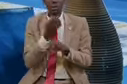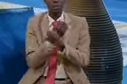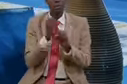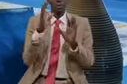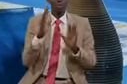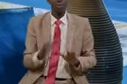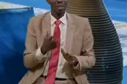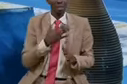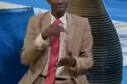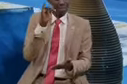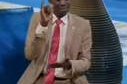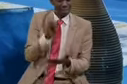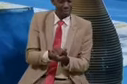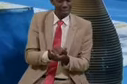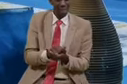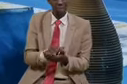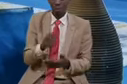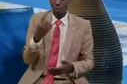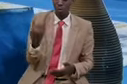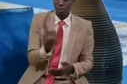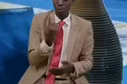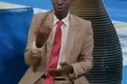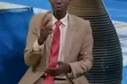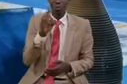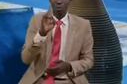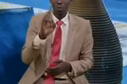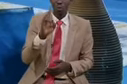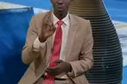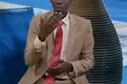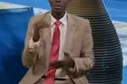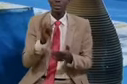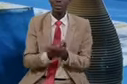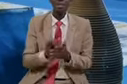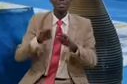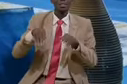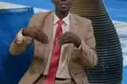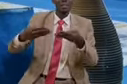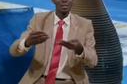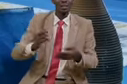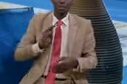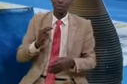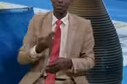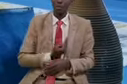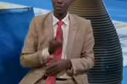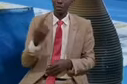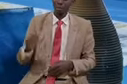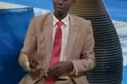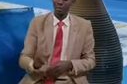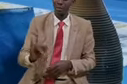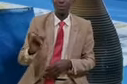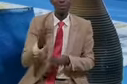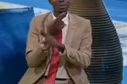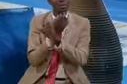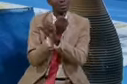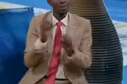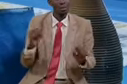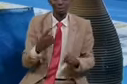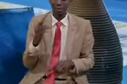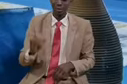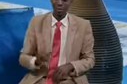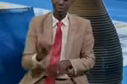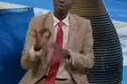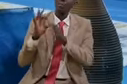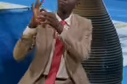And that alone is what gives us eternal redemption, eternal reconciliation